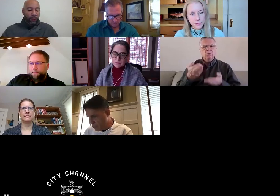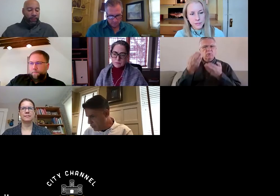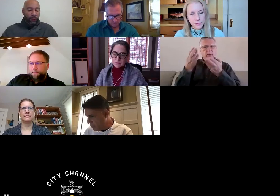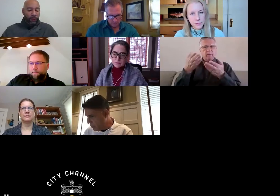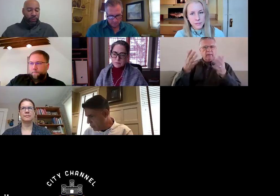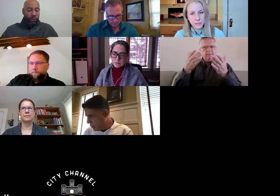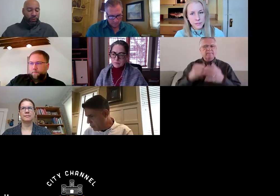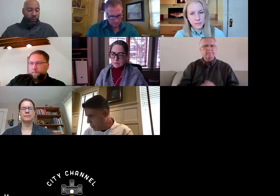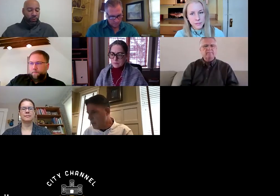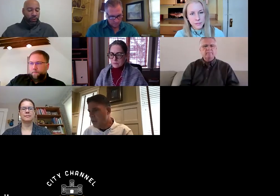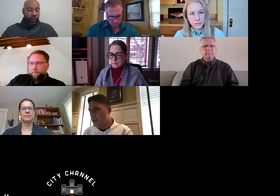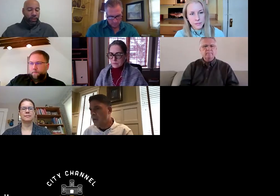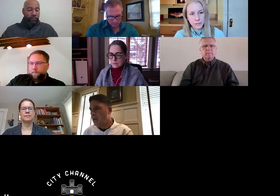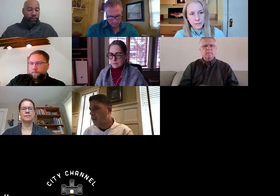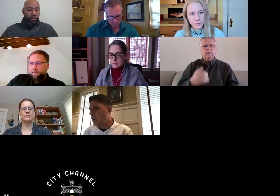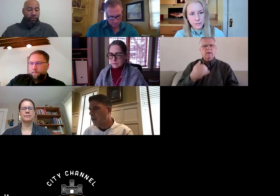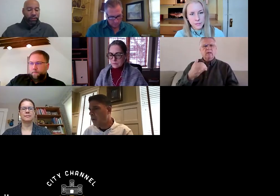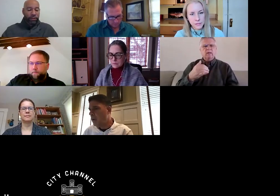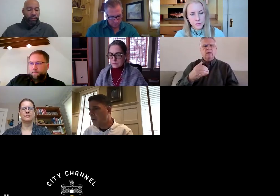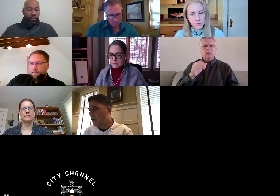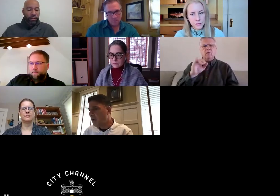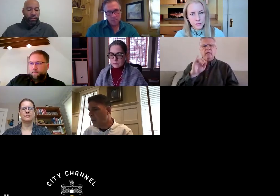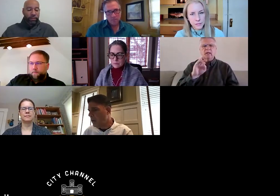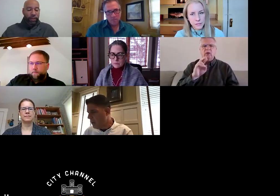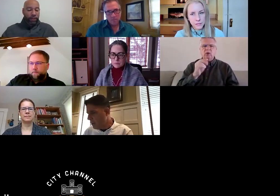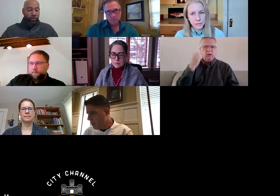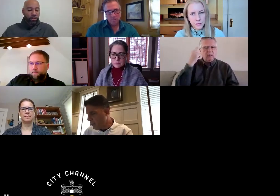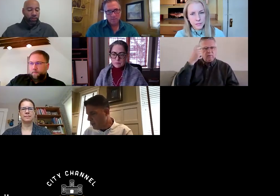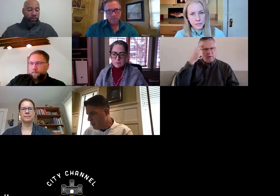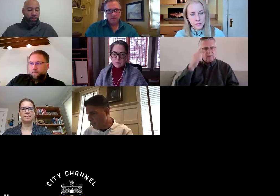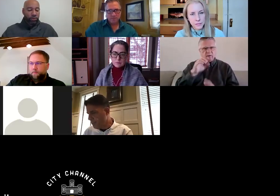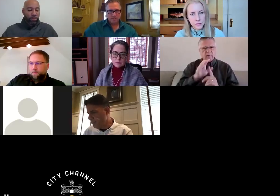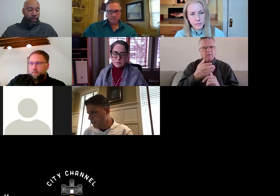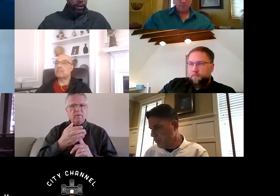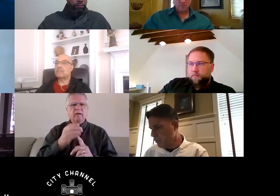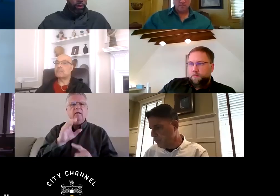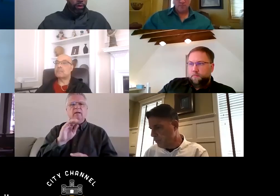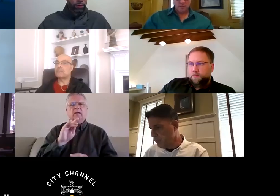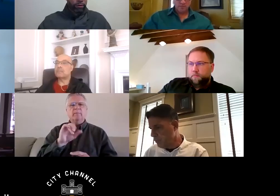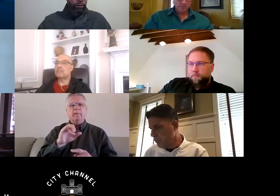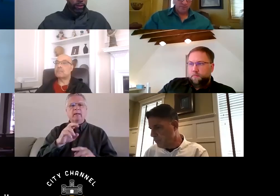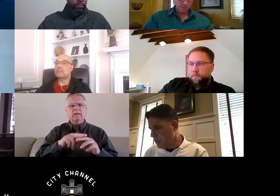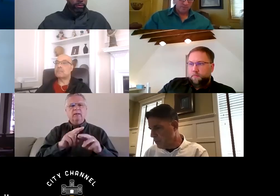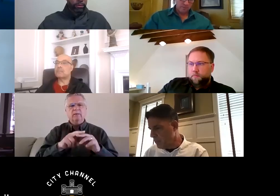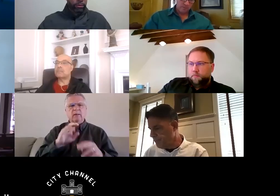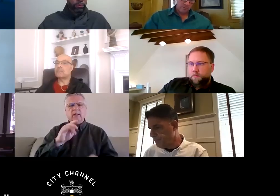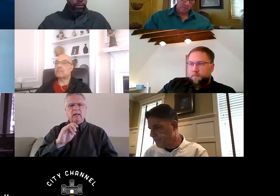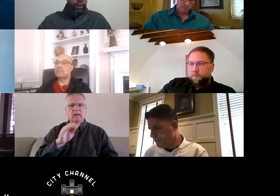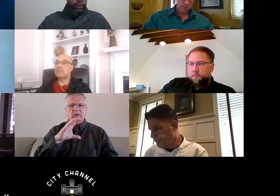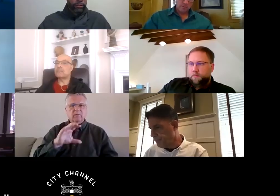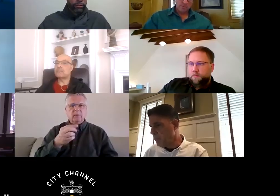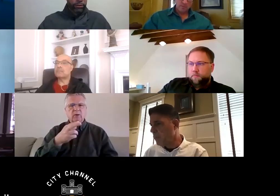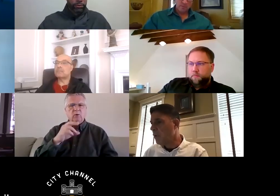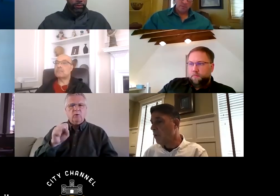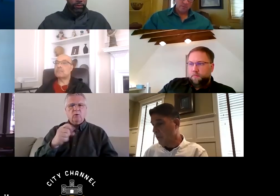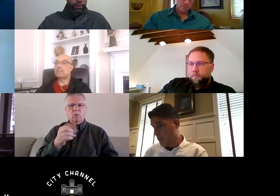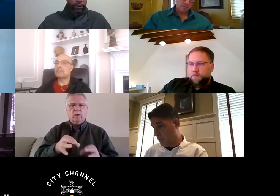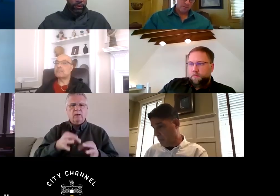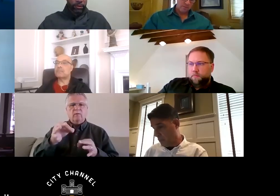That takes us to Intergovernmental Affairs Committee, chaired by Councilwoman Gross. We have one deferred paper, Bill